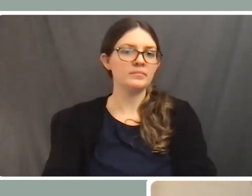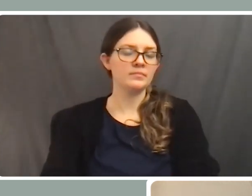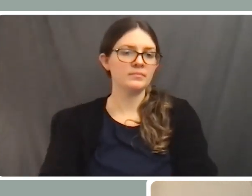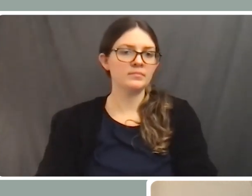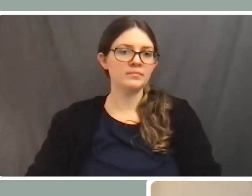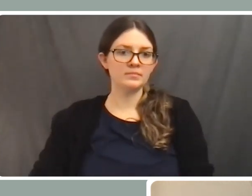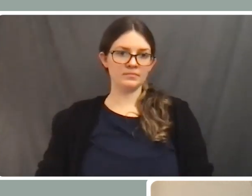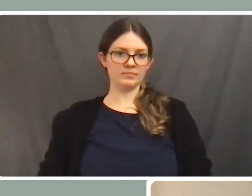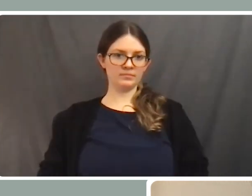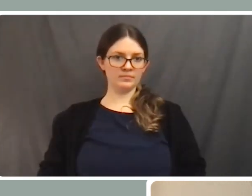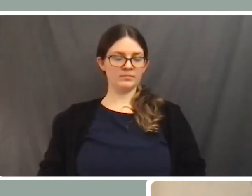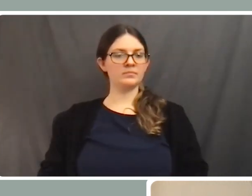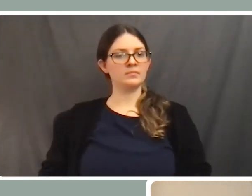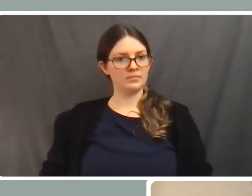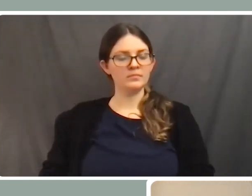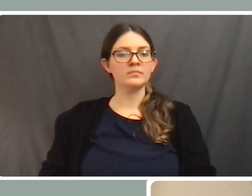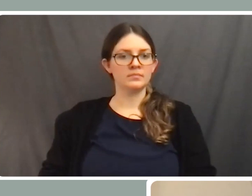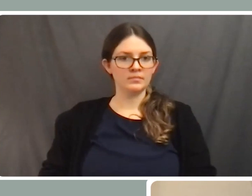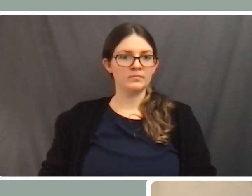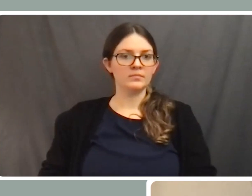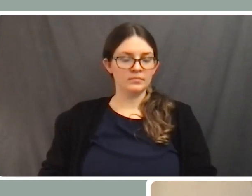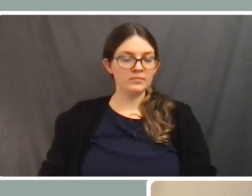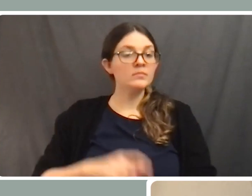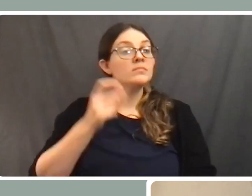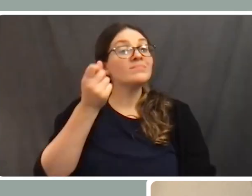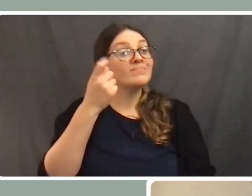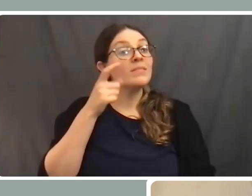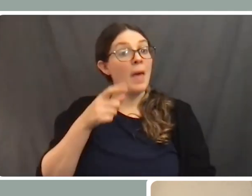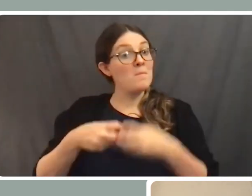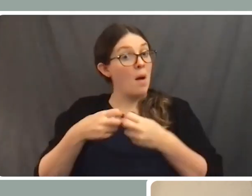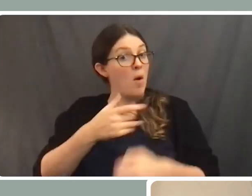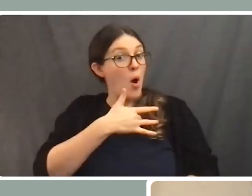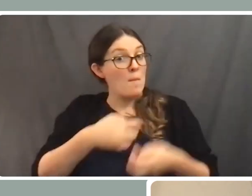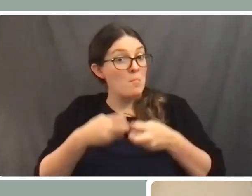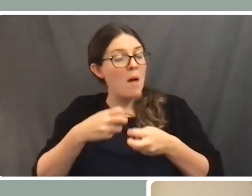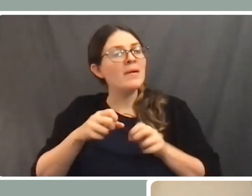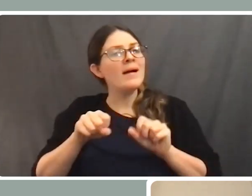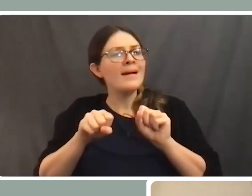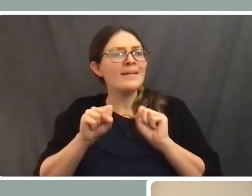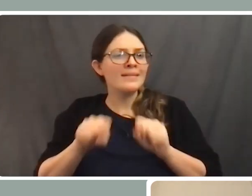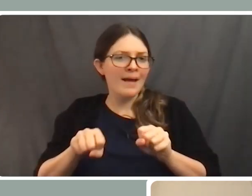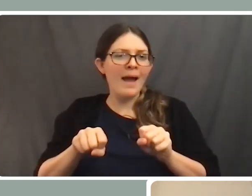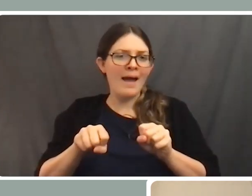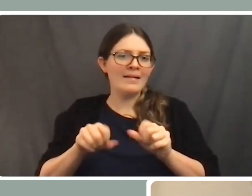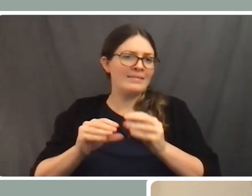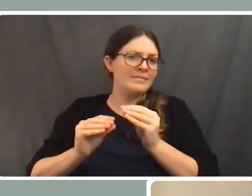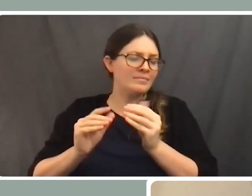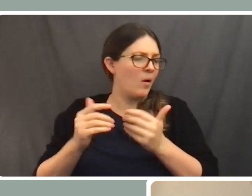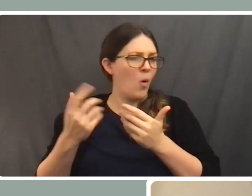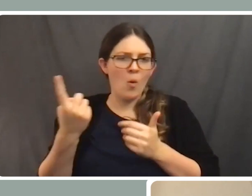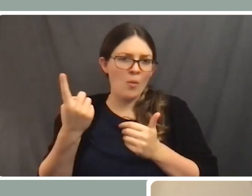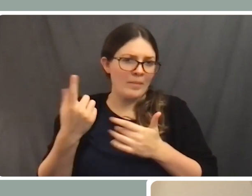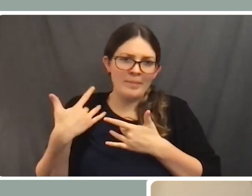then in addition, it's almost always a reversible problem. So even in the, very scary, undesirable situation that you're in,